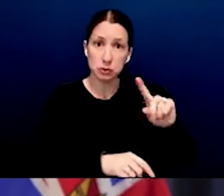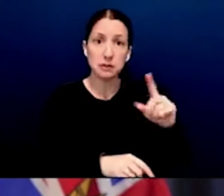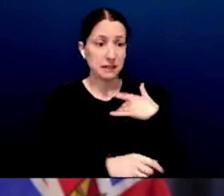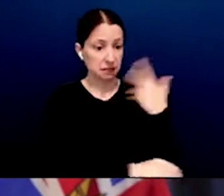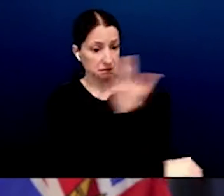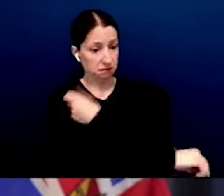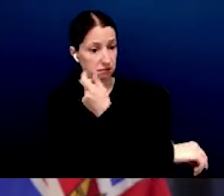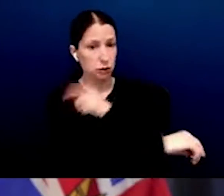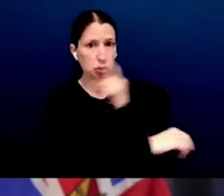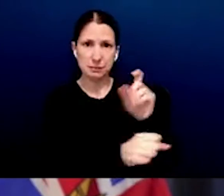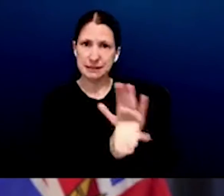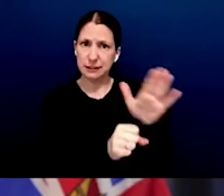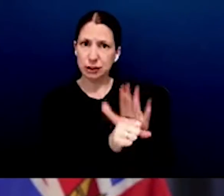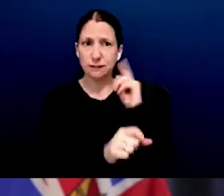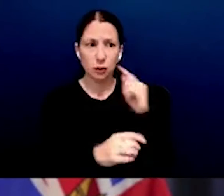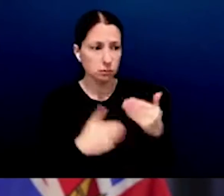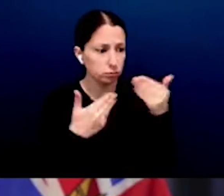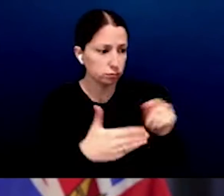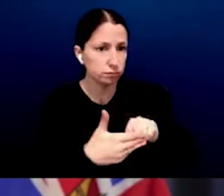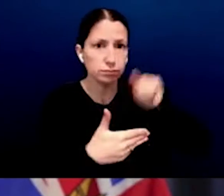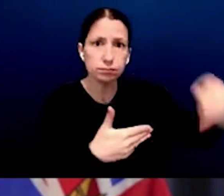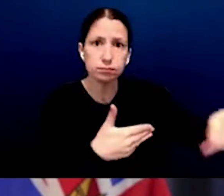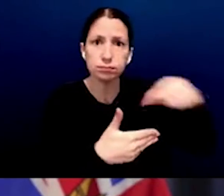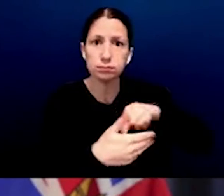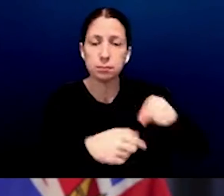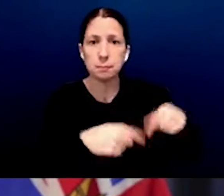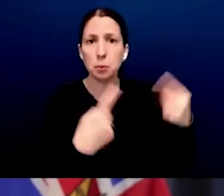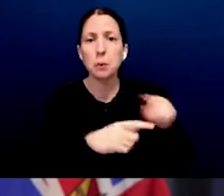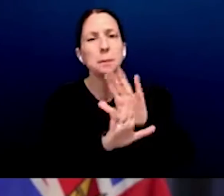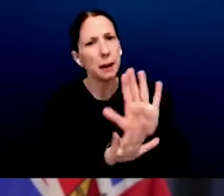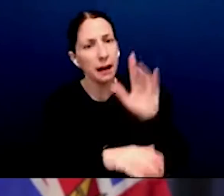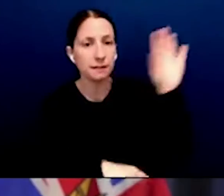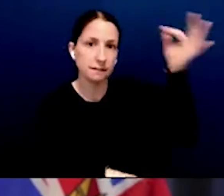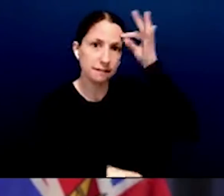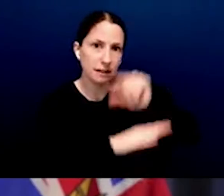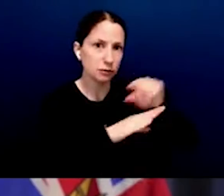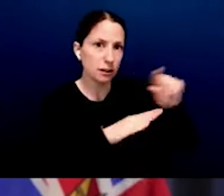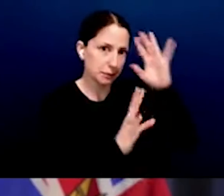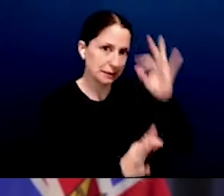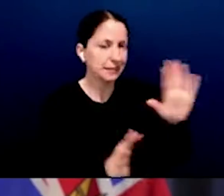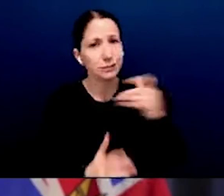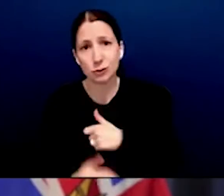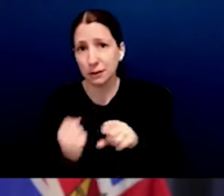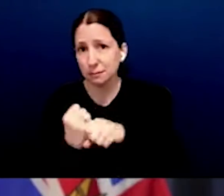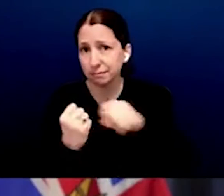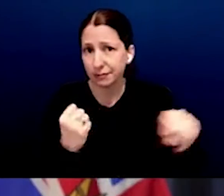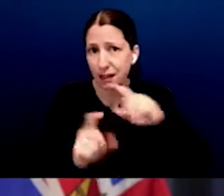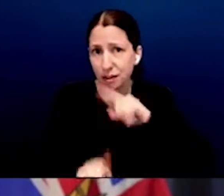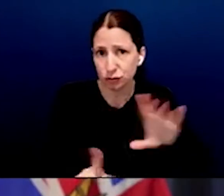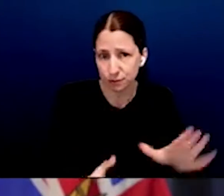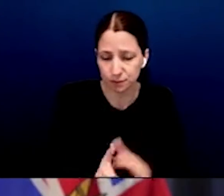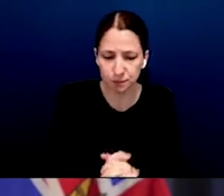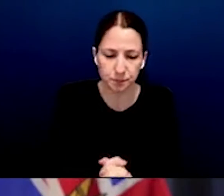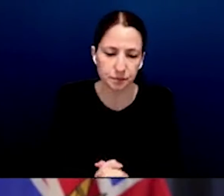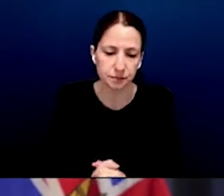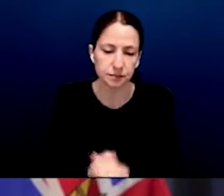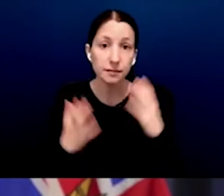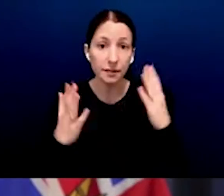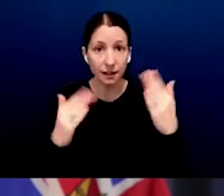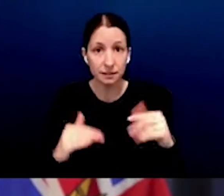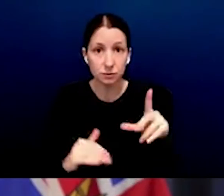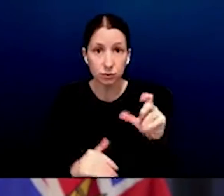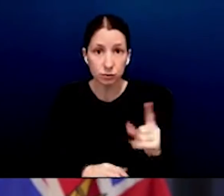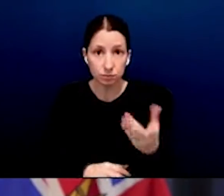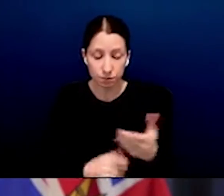to cross borders. But those are decisions made by the federal government. Long answer, sorry. Next question is from Camille Baines, Canadian